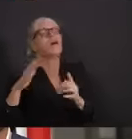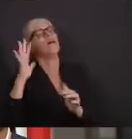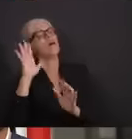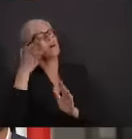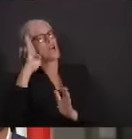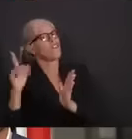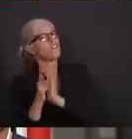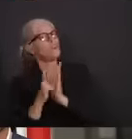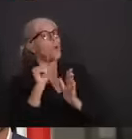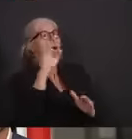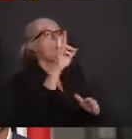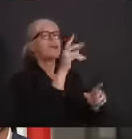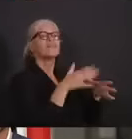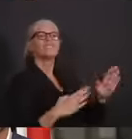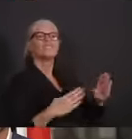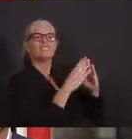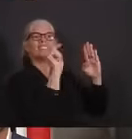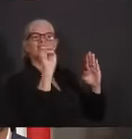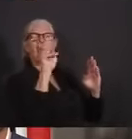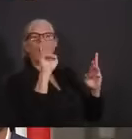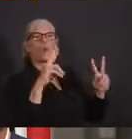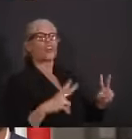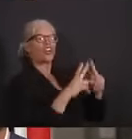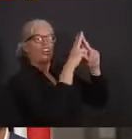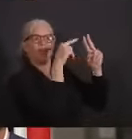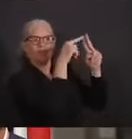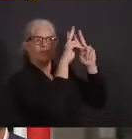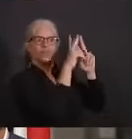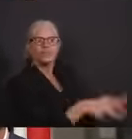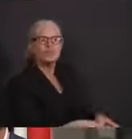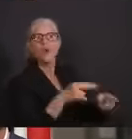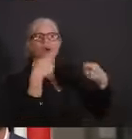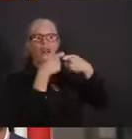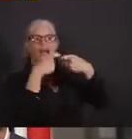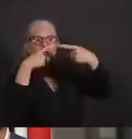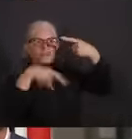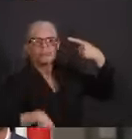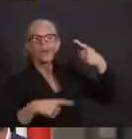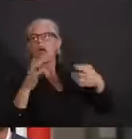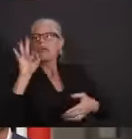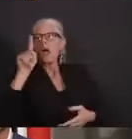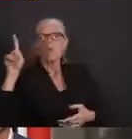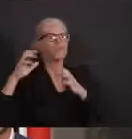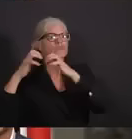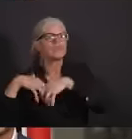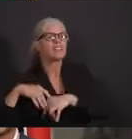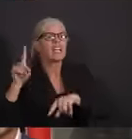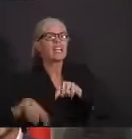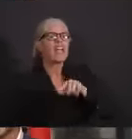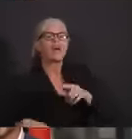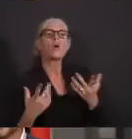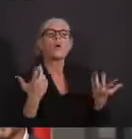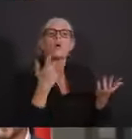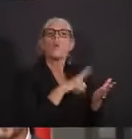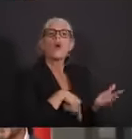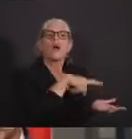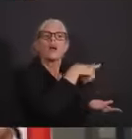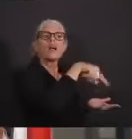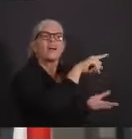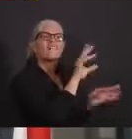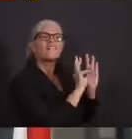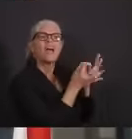down, and people can't reach the hotline or 911 to call search and rescue? What should those families and those individuals